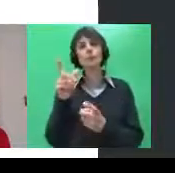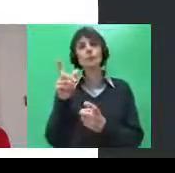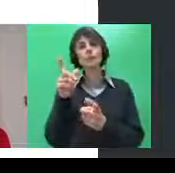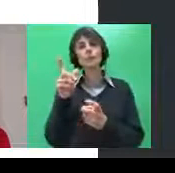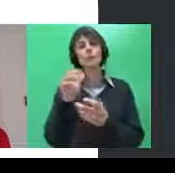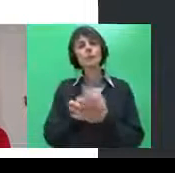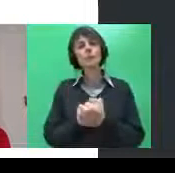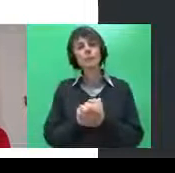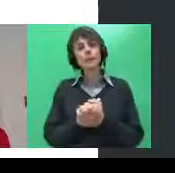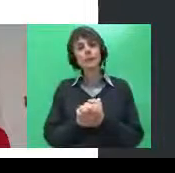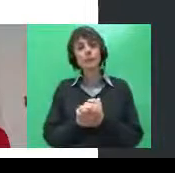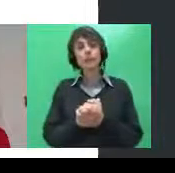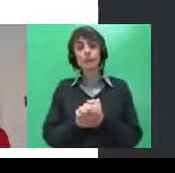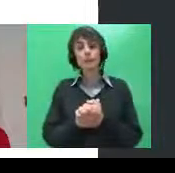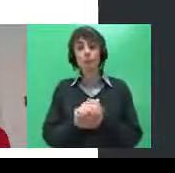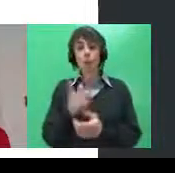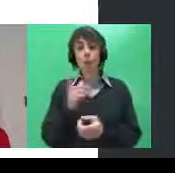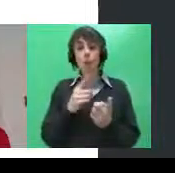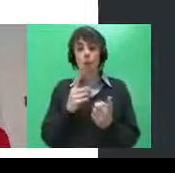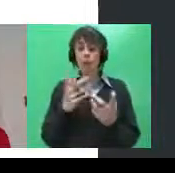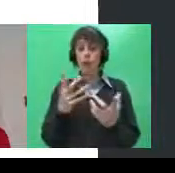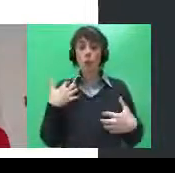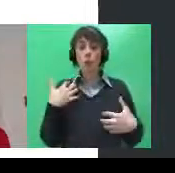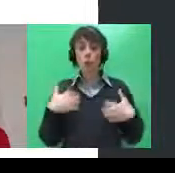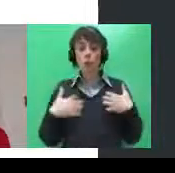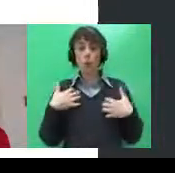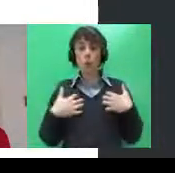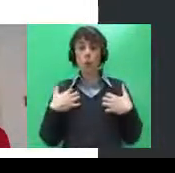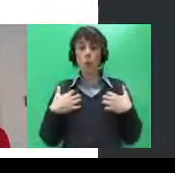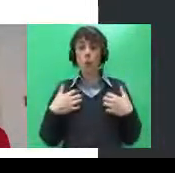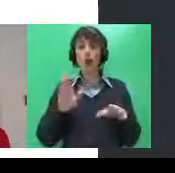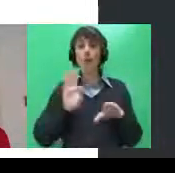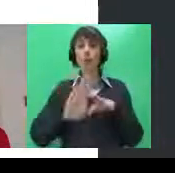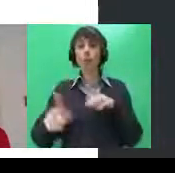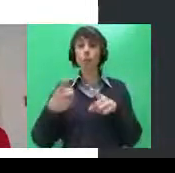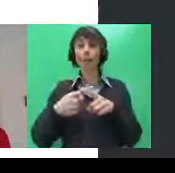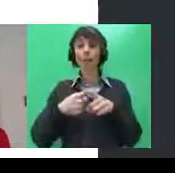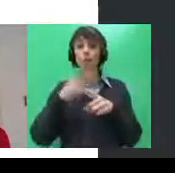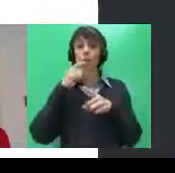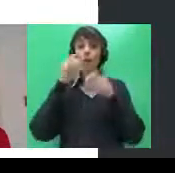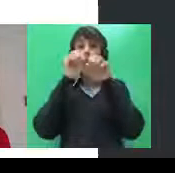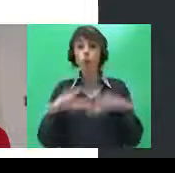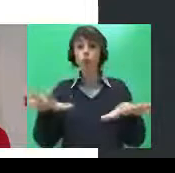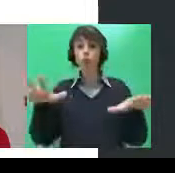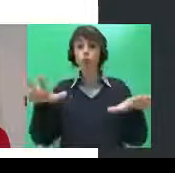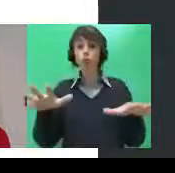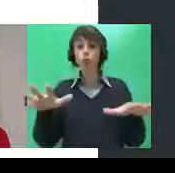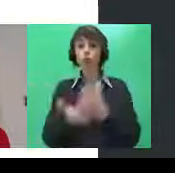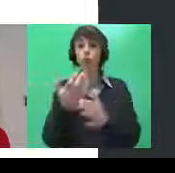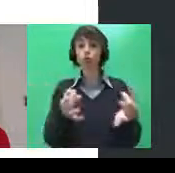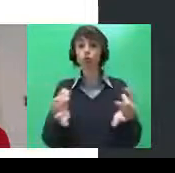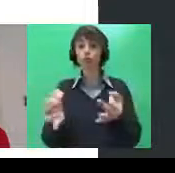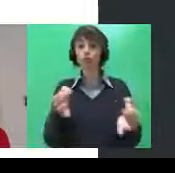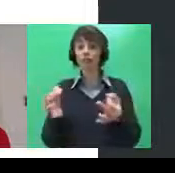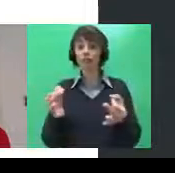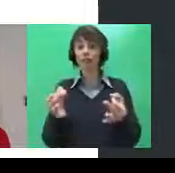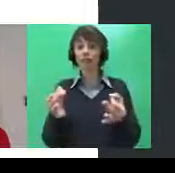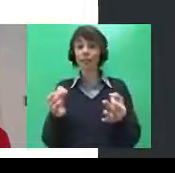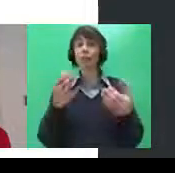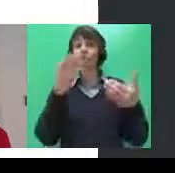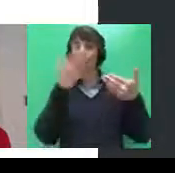conference, is, you know, we're really excited that Sport England's going to be launching a new strategy early next year, 10-year strategy, which really